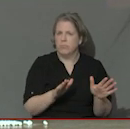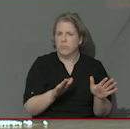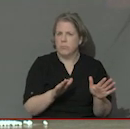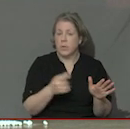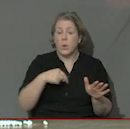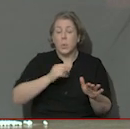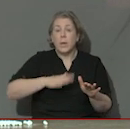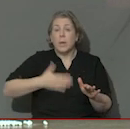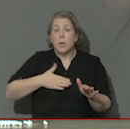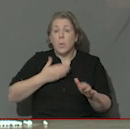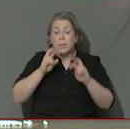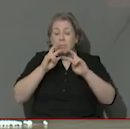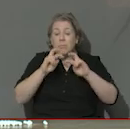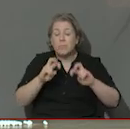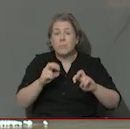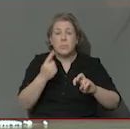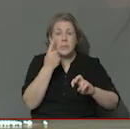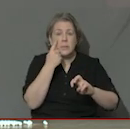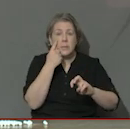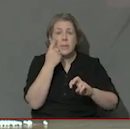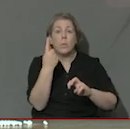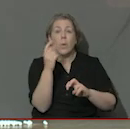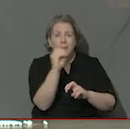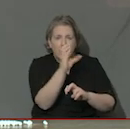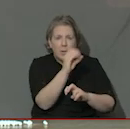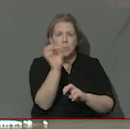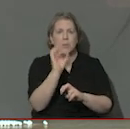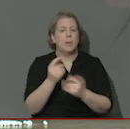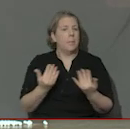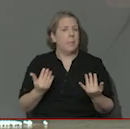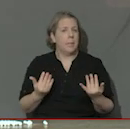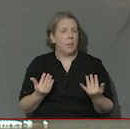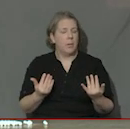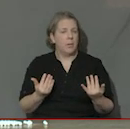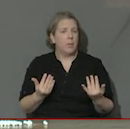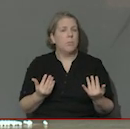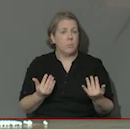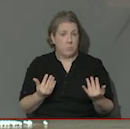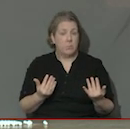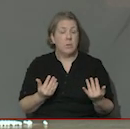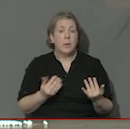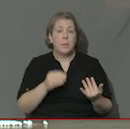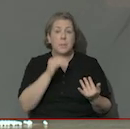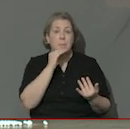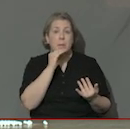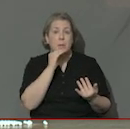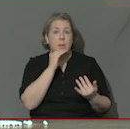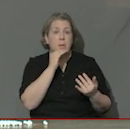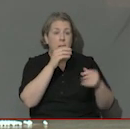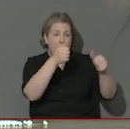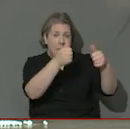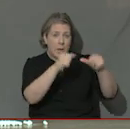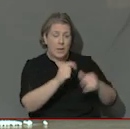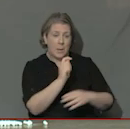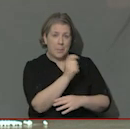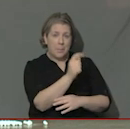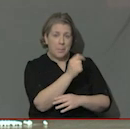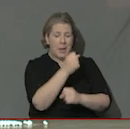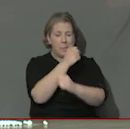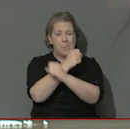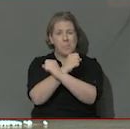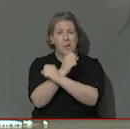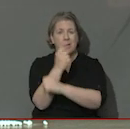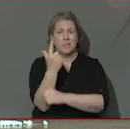The 100%. Am I right? So your audit fees multiplied by 75% gave